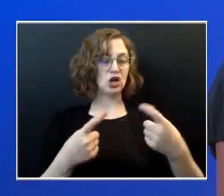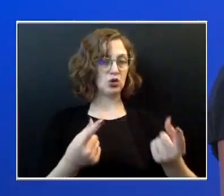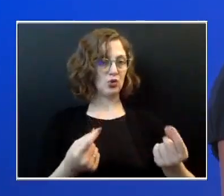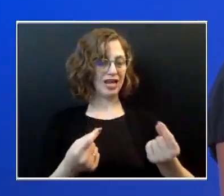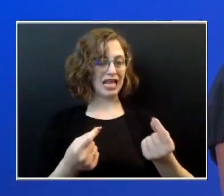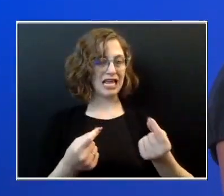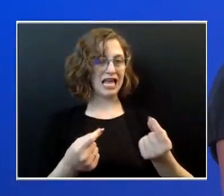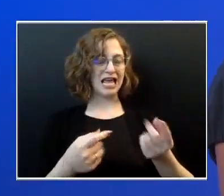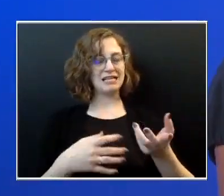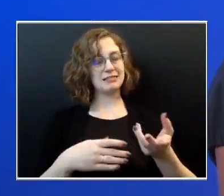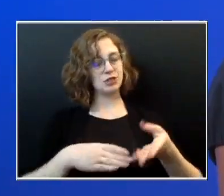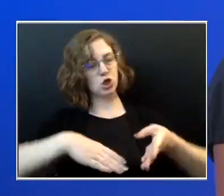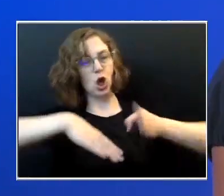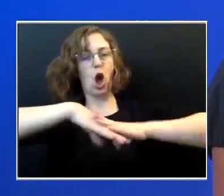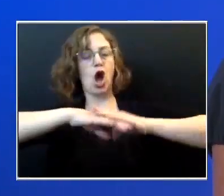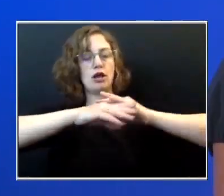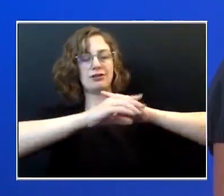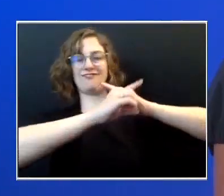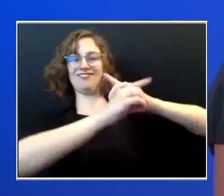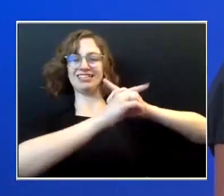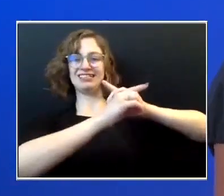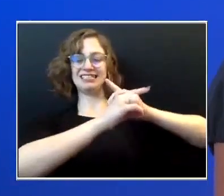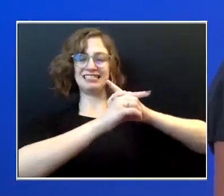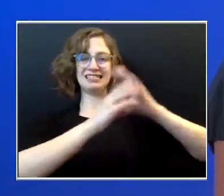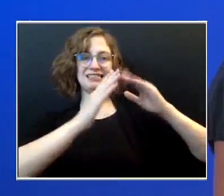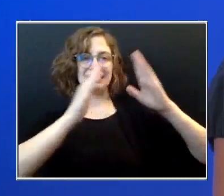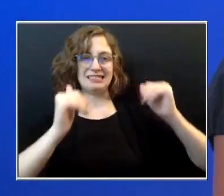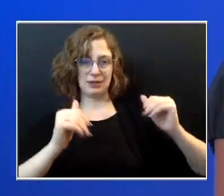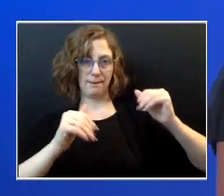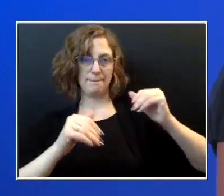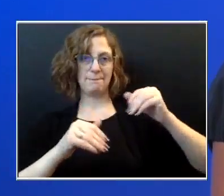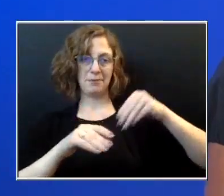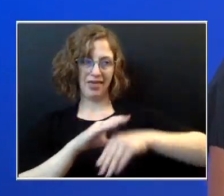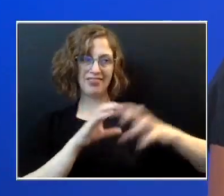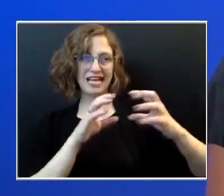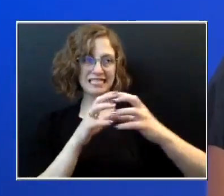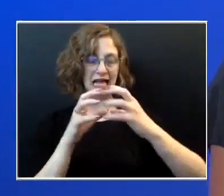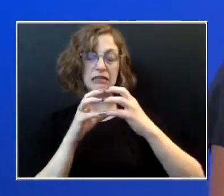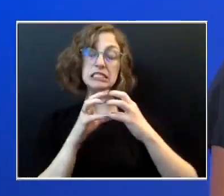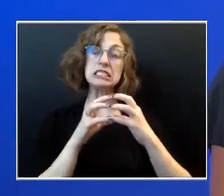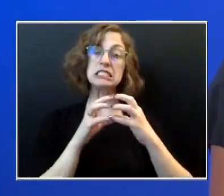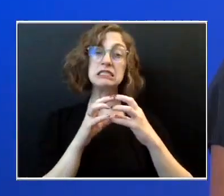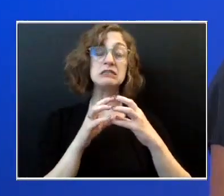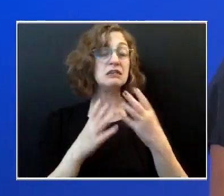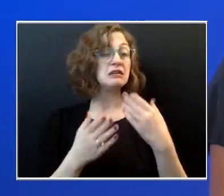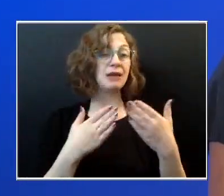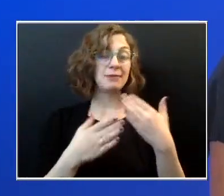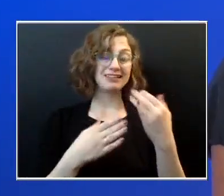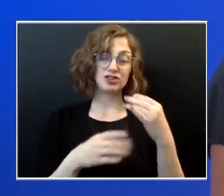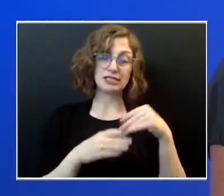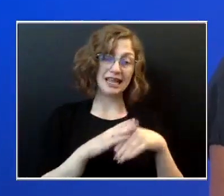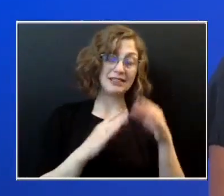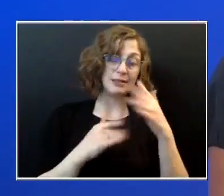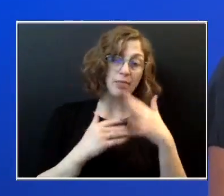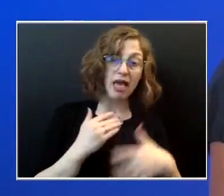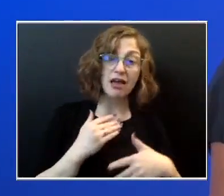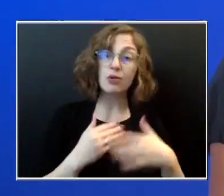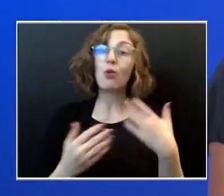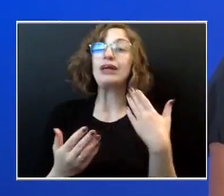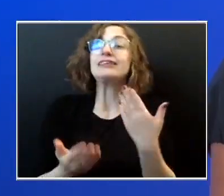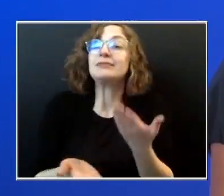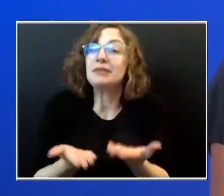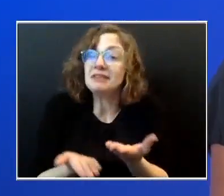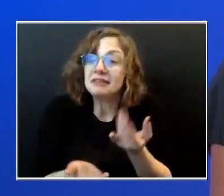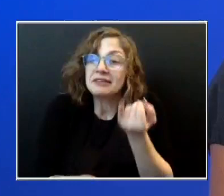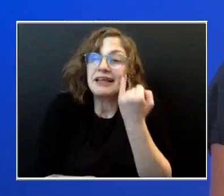whether it's in the periphery, whether it's in our blood, or potentially in the brain, to tell other proteins what to do, to tell proteins like